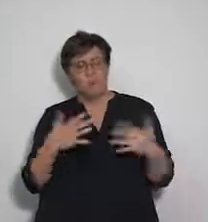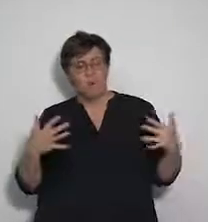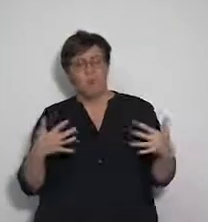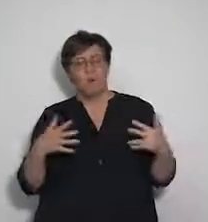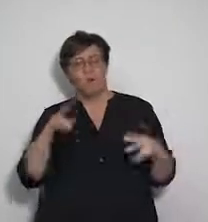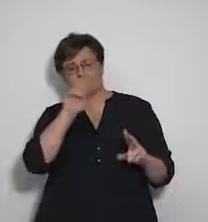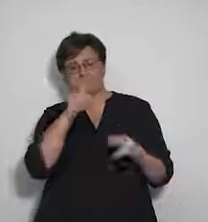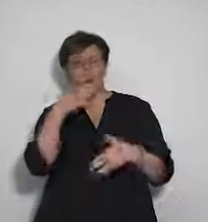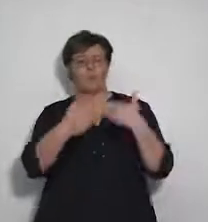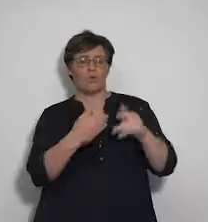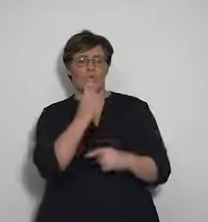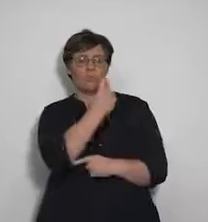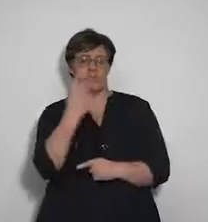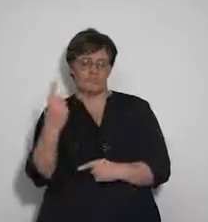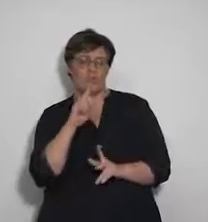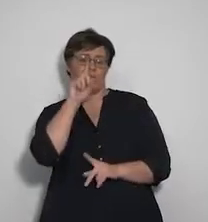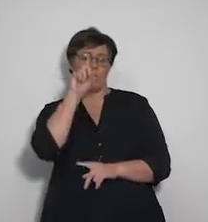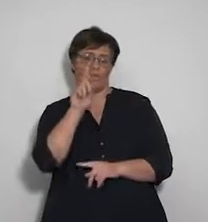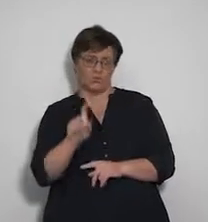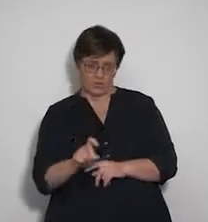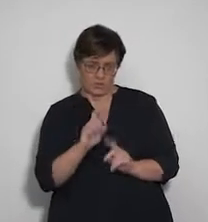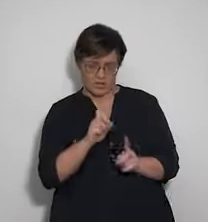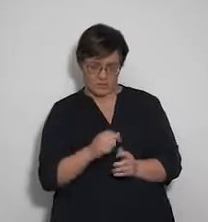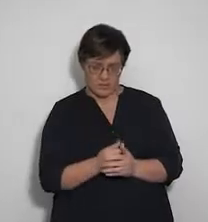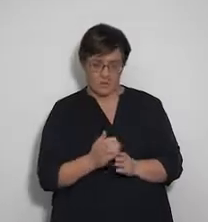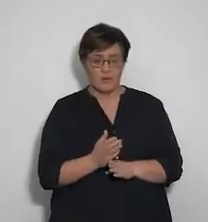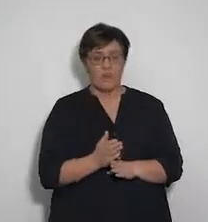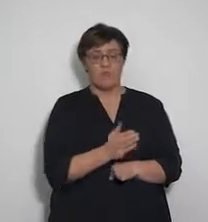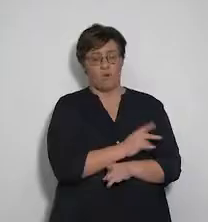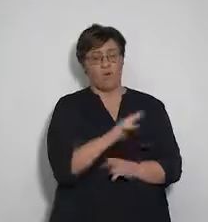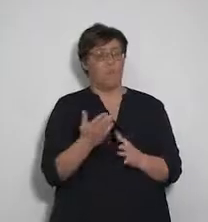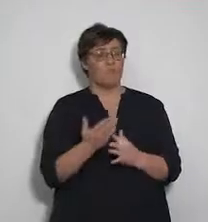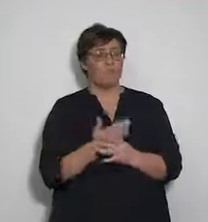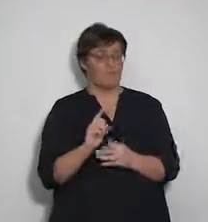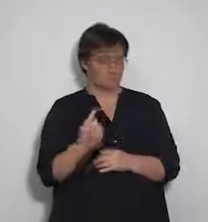getting into the overview of each process and then some questions. But before we get into that,